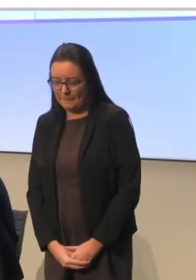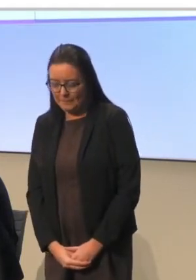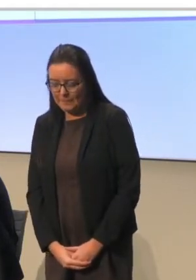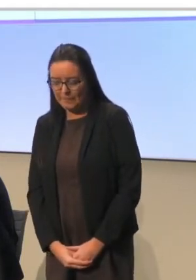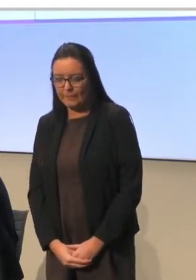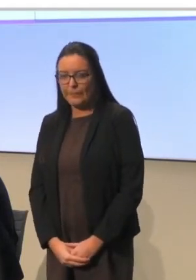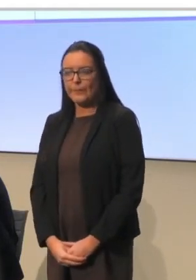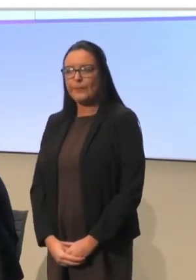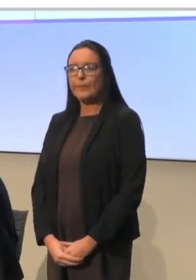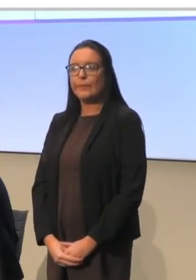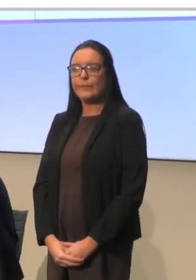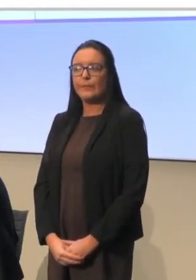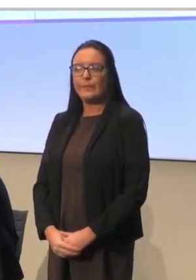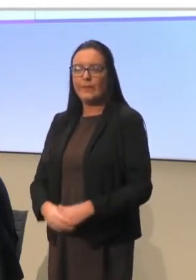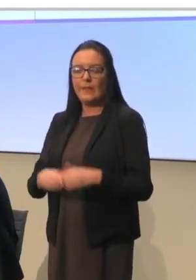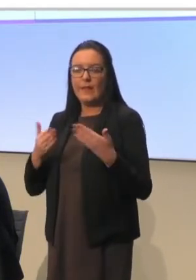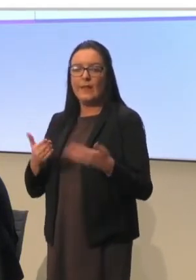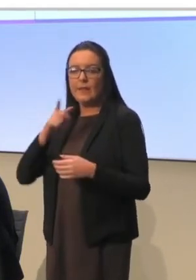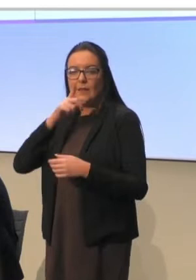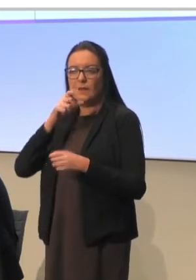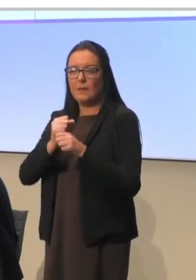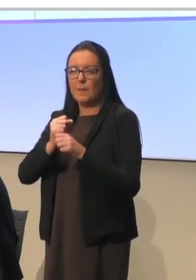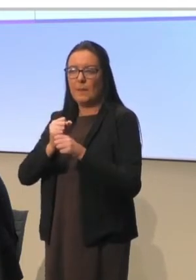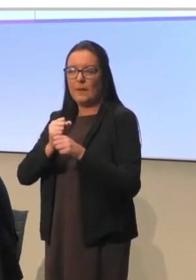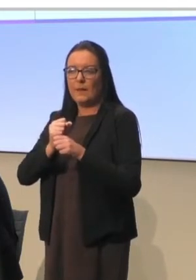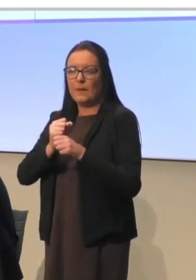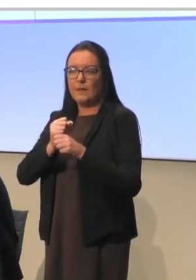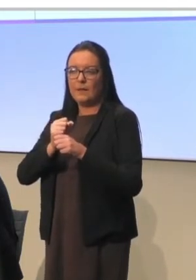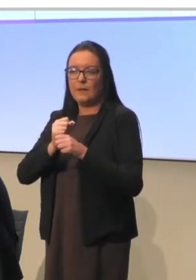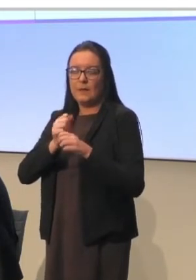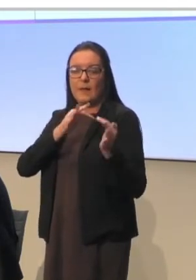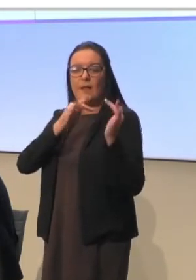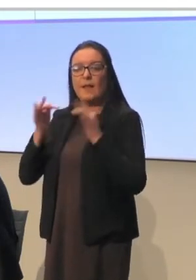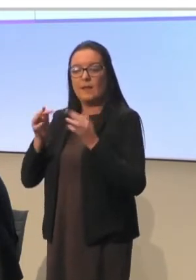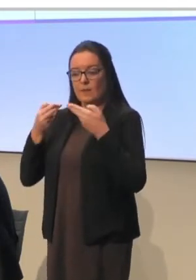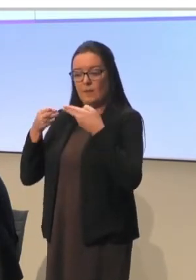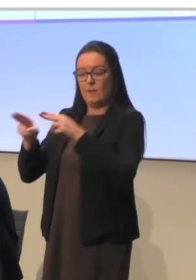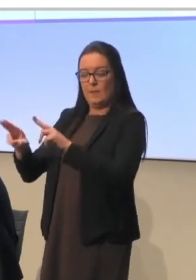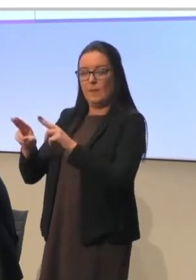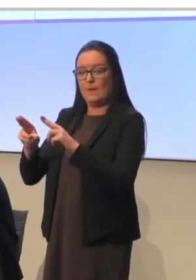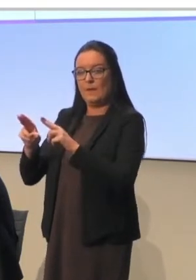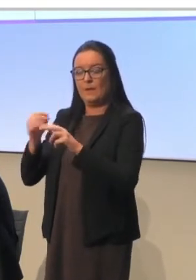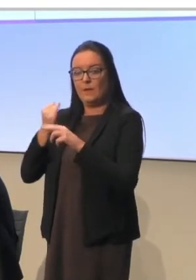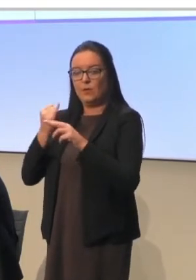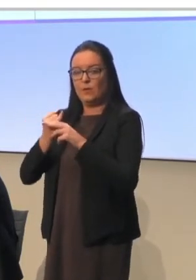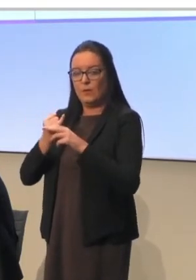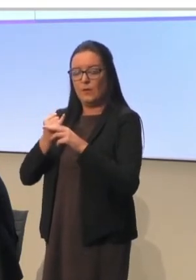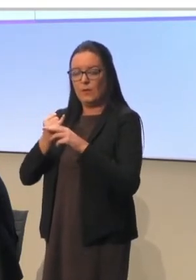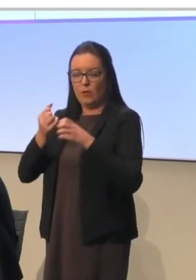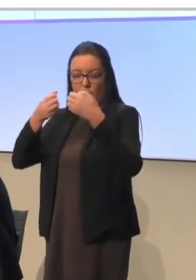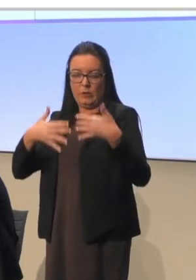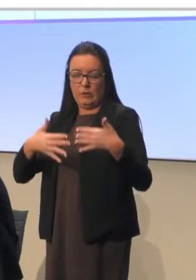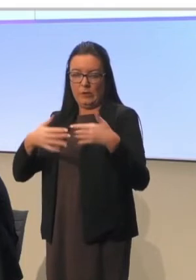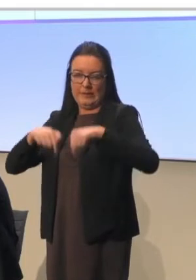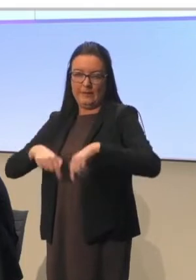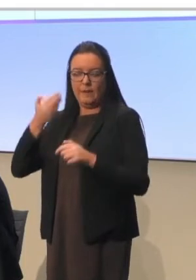So looking then at the main post-school pathways for students with SEN, and starting with the findings from Growing Up in Ireland. So this